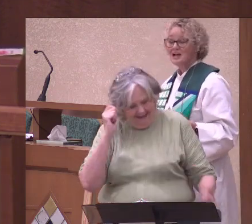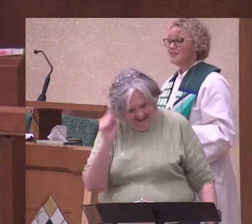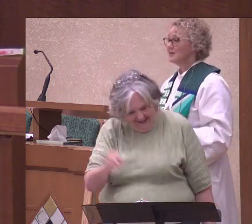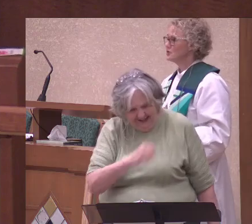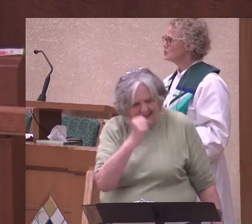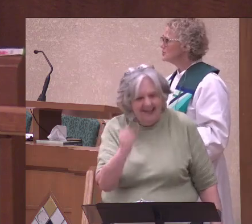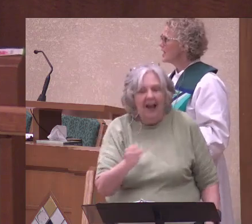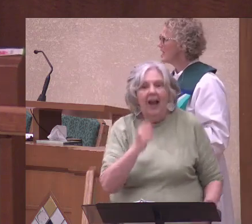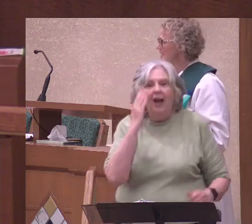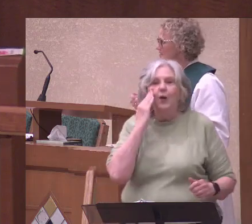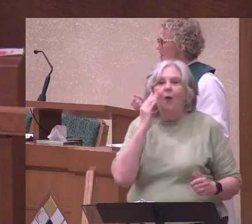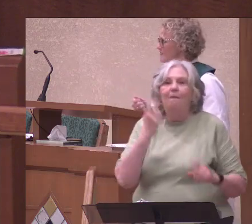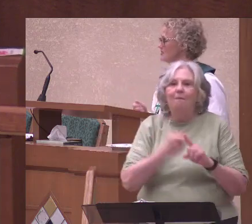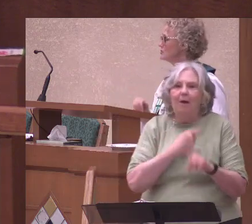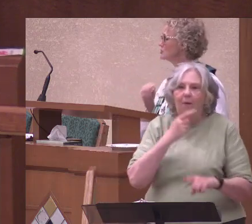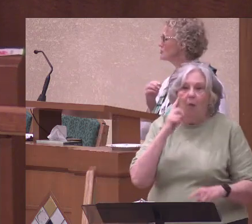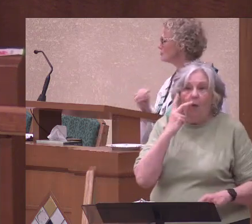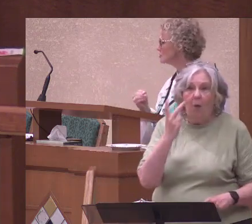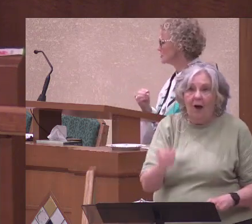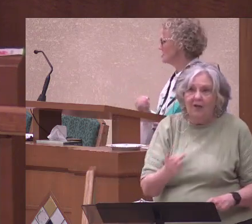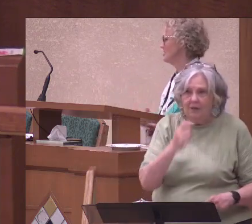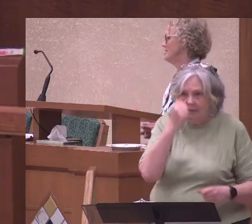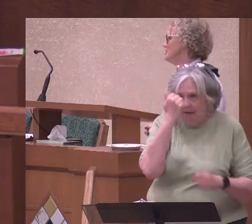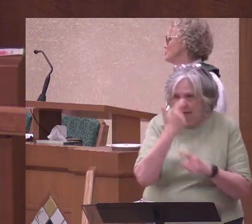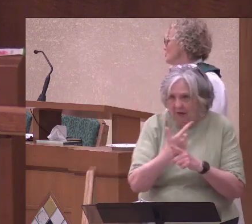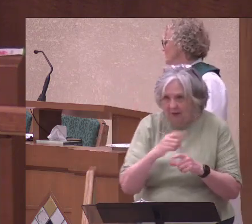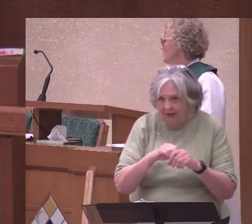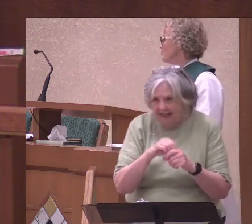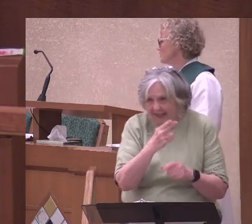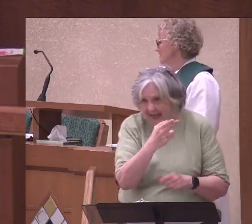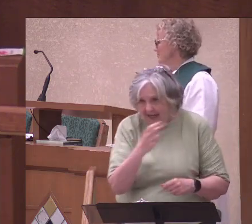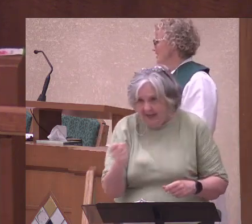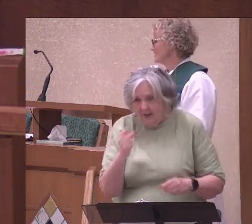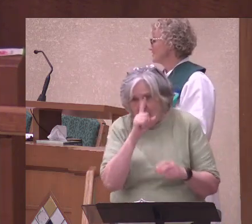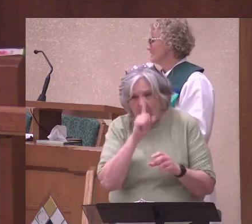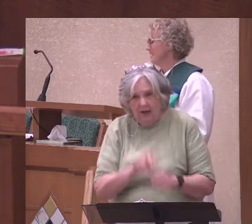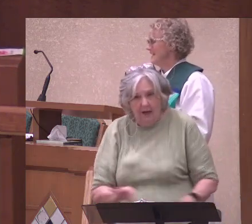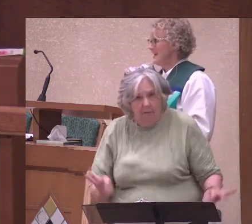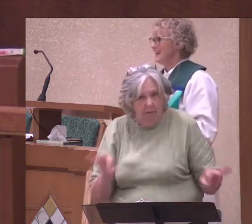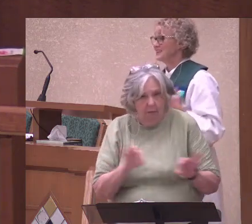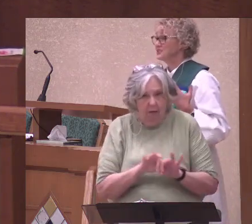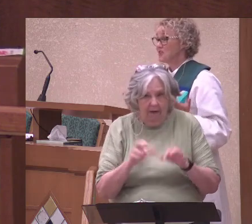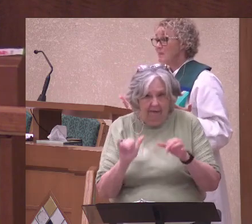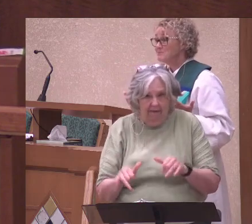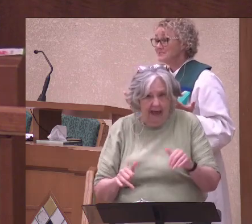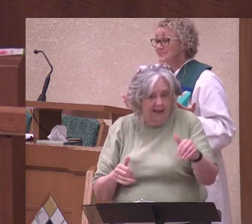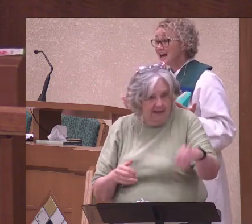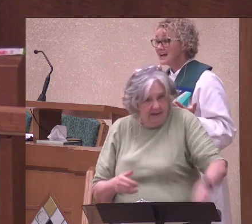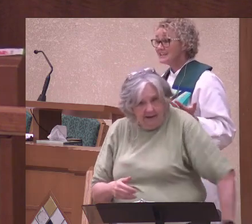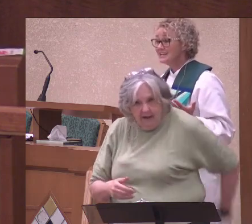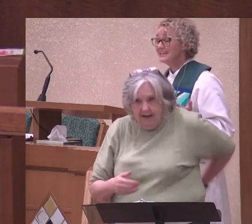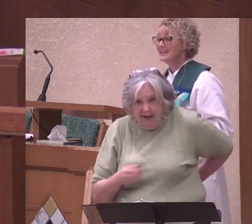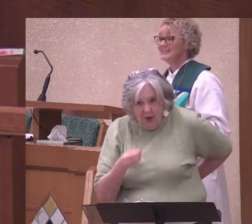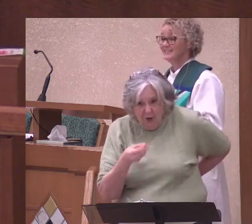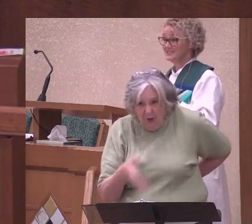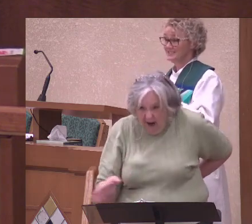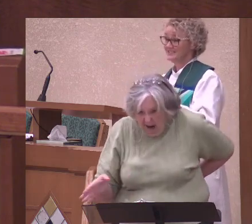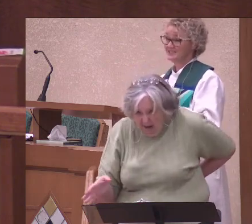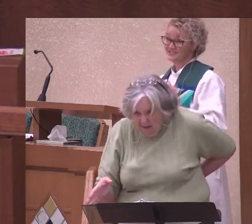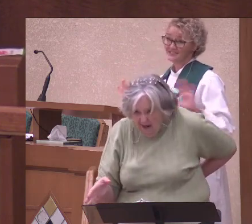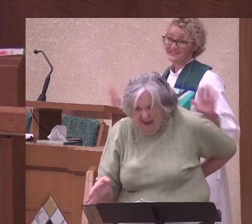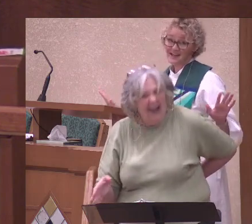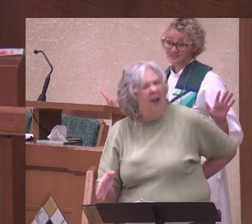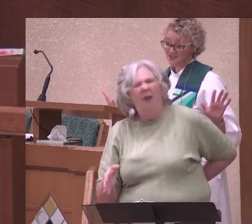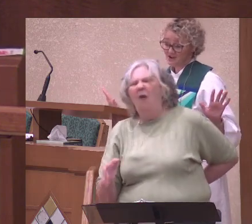school that a good handoff is crucial to winning a relay race. And a dropped baton is